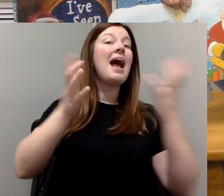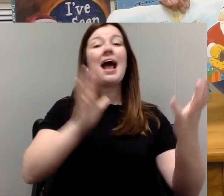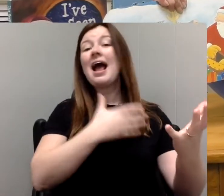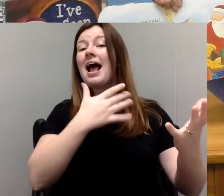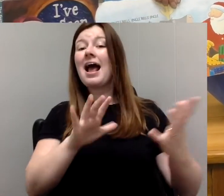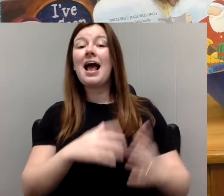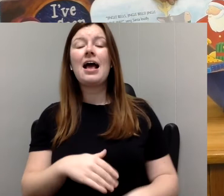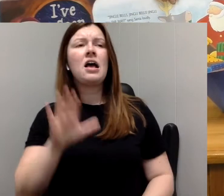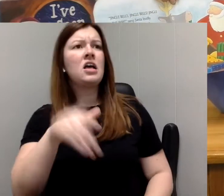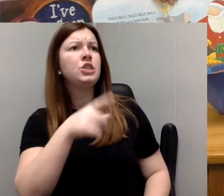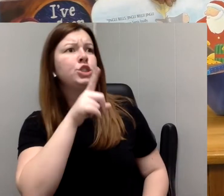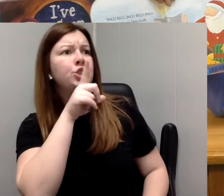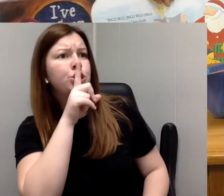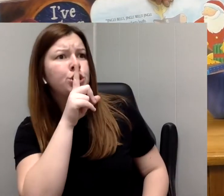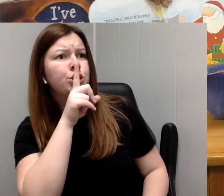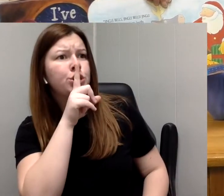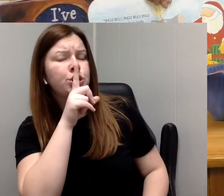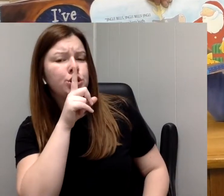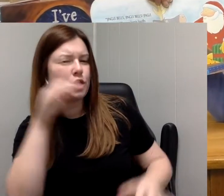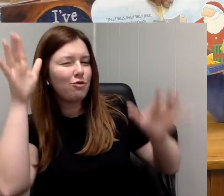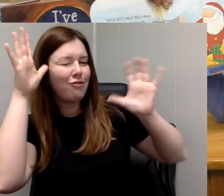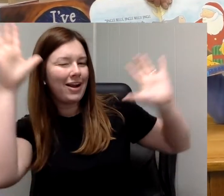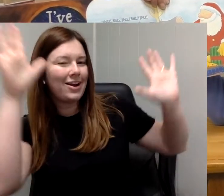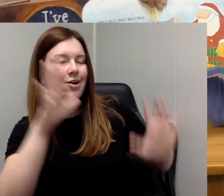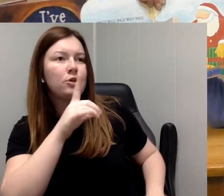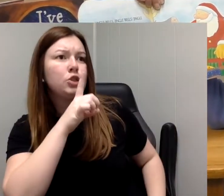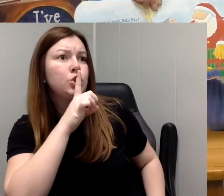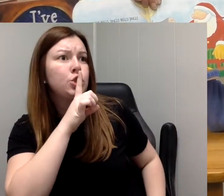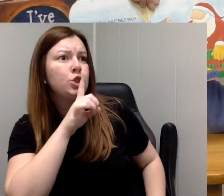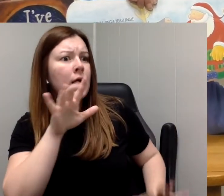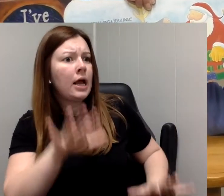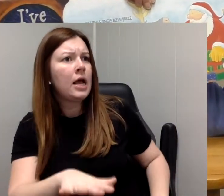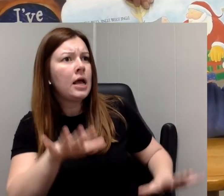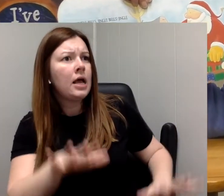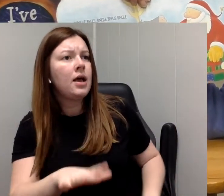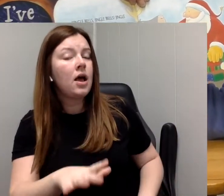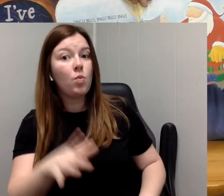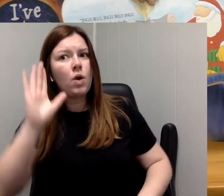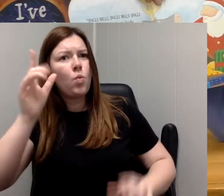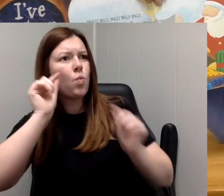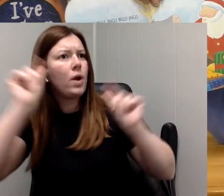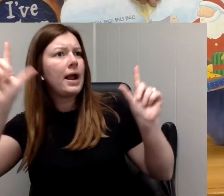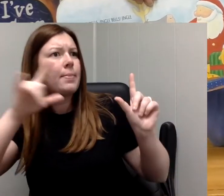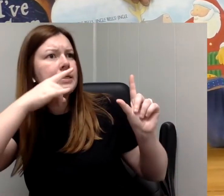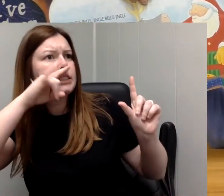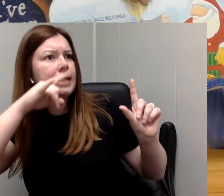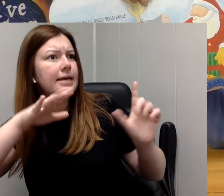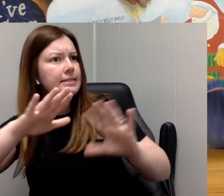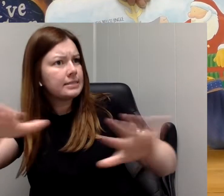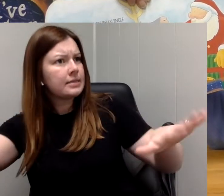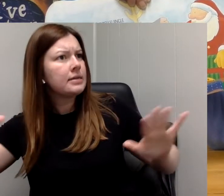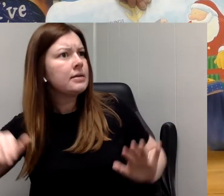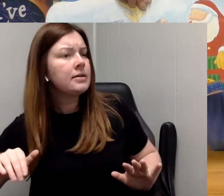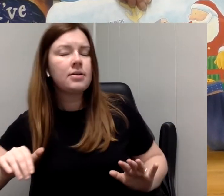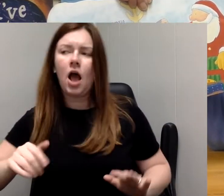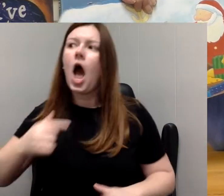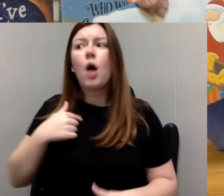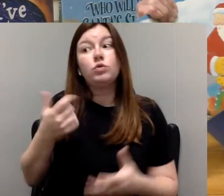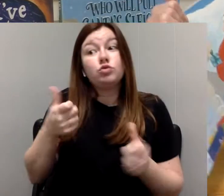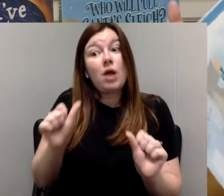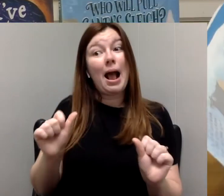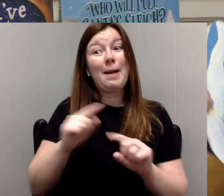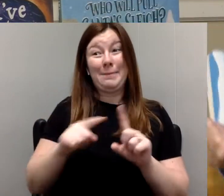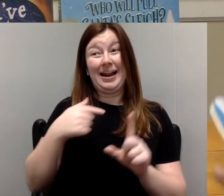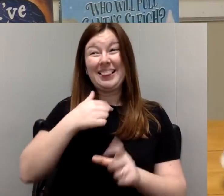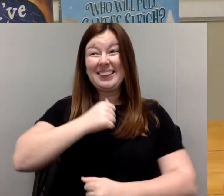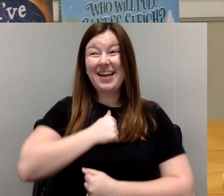Shh! You have to be quiet tonight, said the reindeer, or you'll wake the children. I'll try, said Santa, but I do